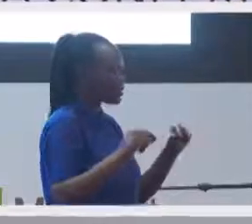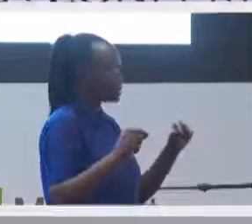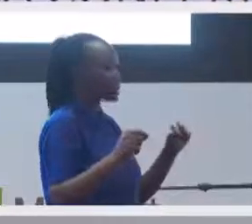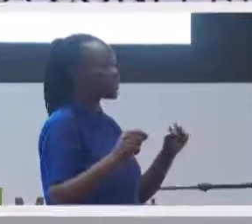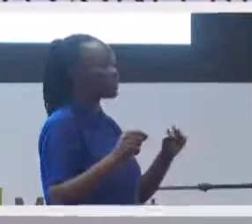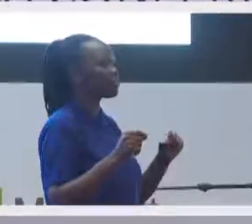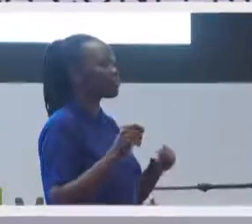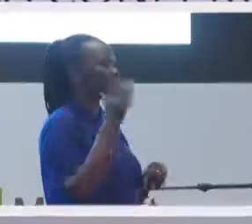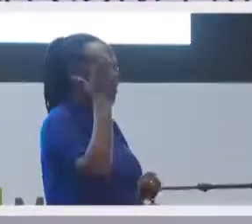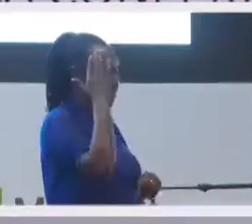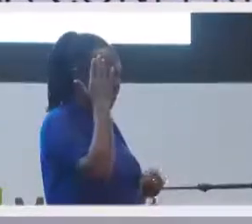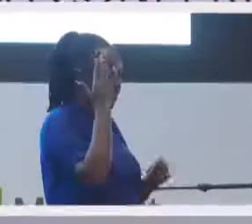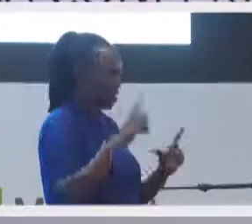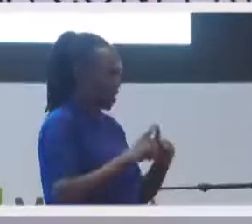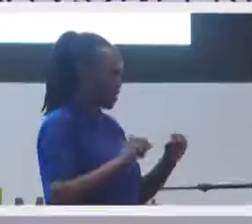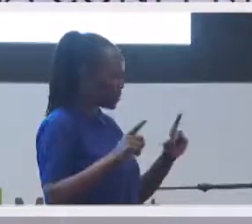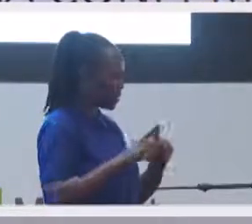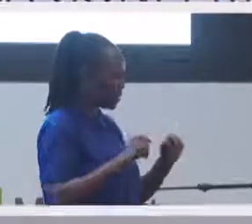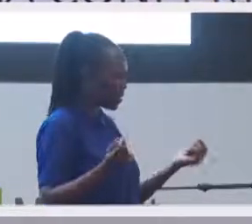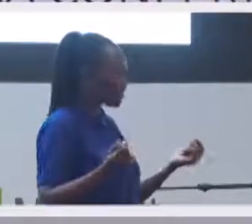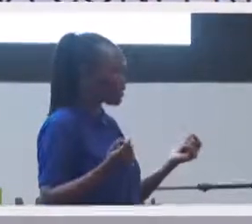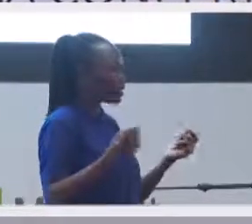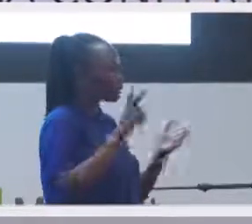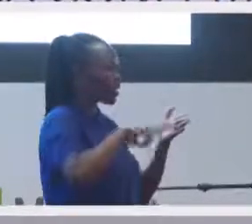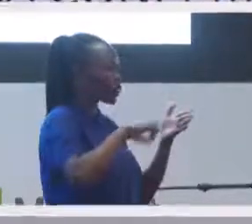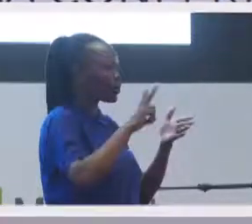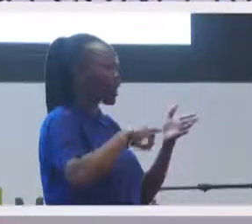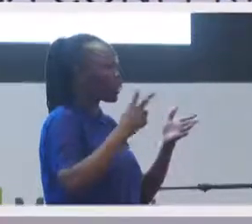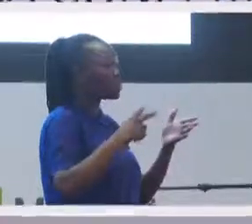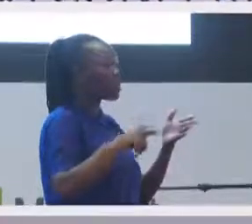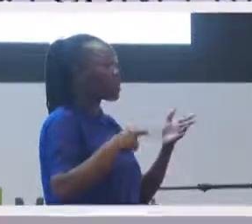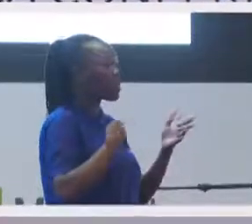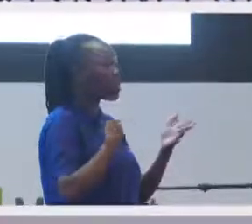recognizes texts and we read back aloud.